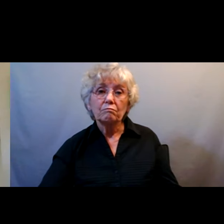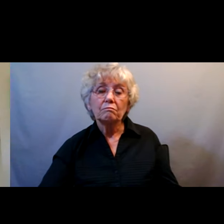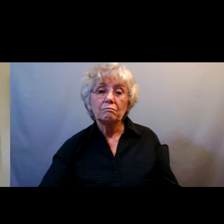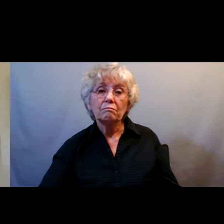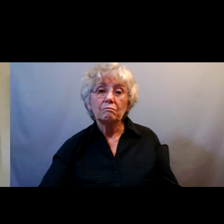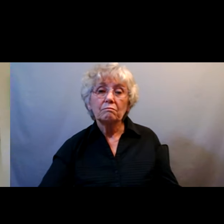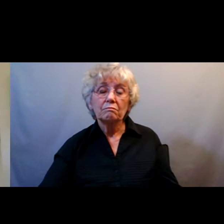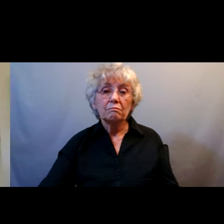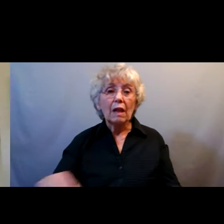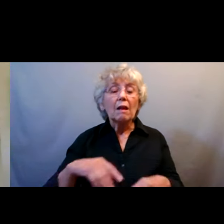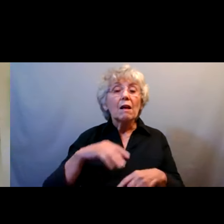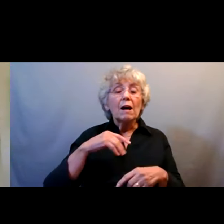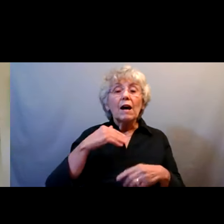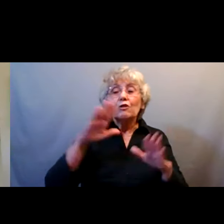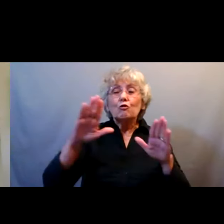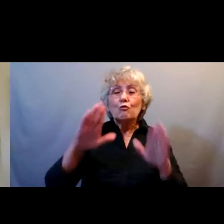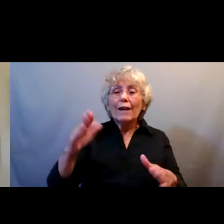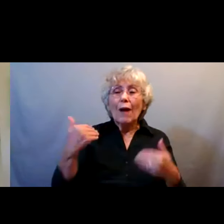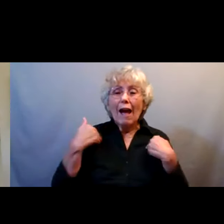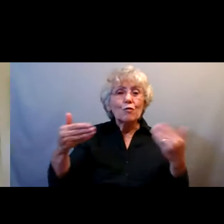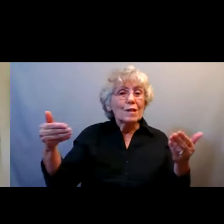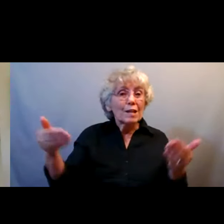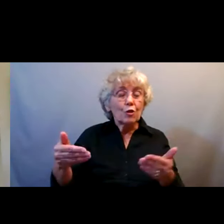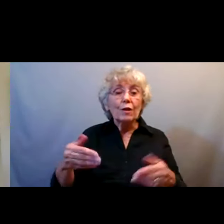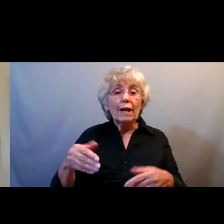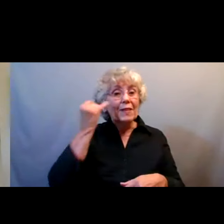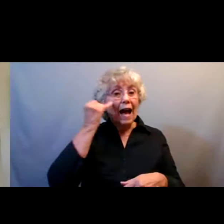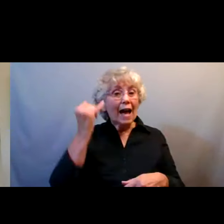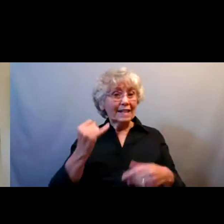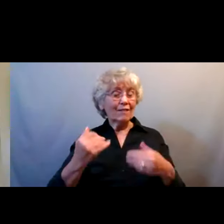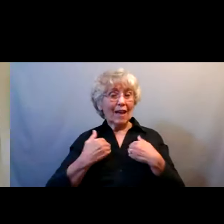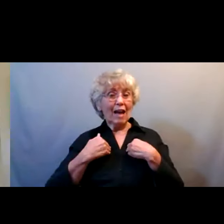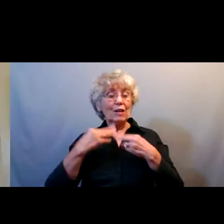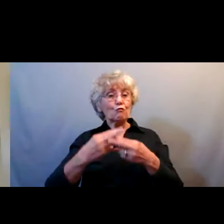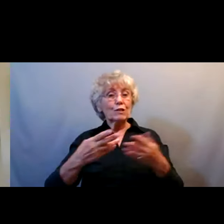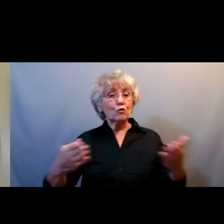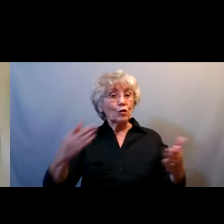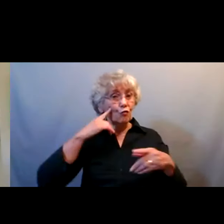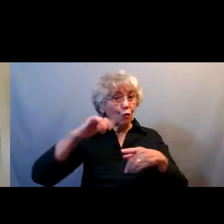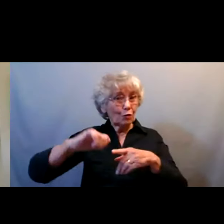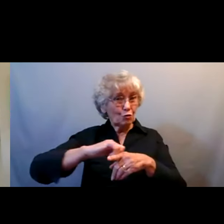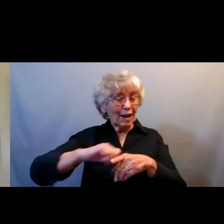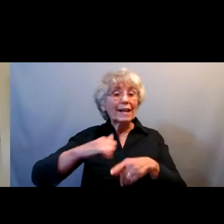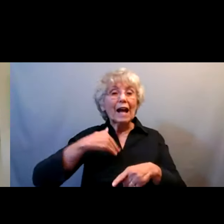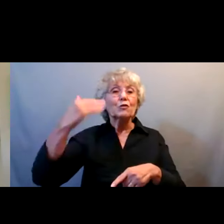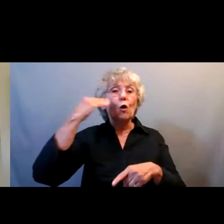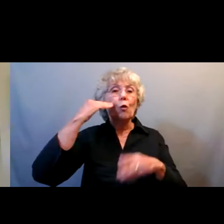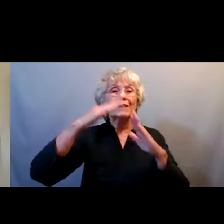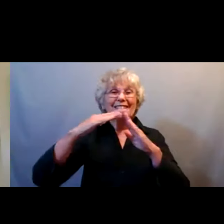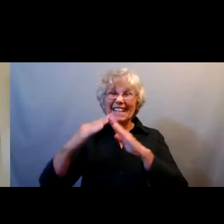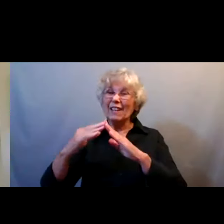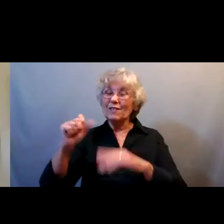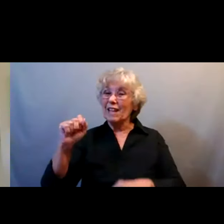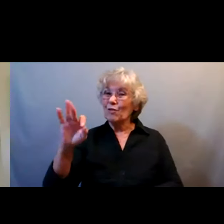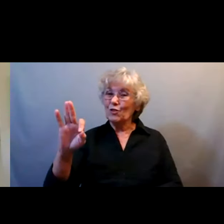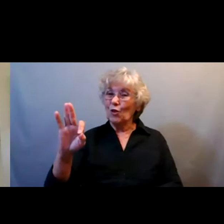face. Oh, great to have you here. The idea of having resources for the training, I know that the city of San Francisco